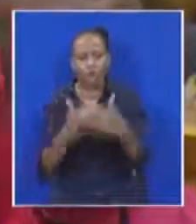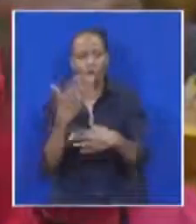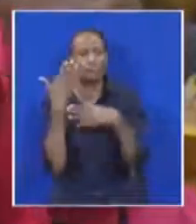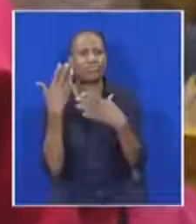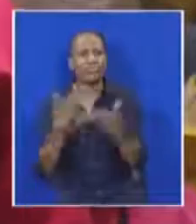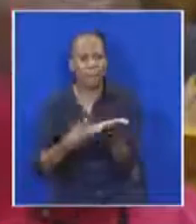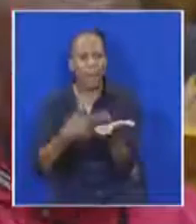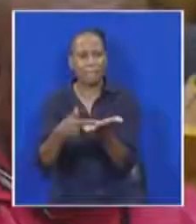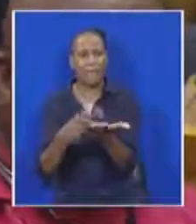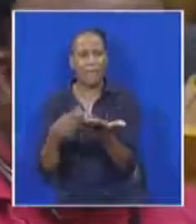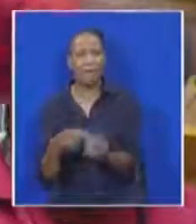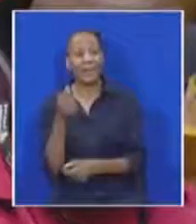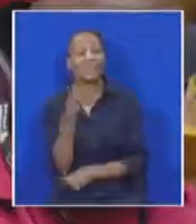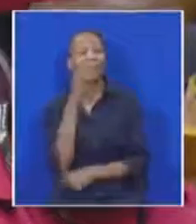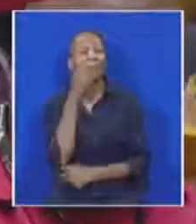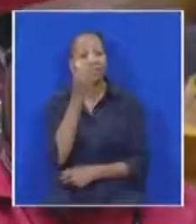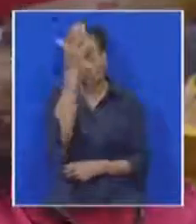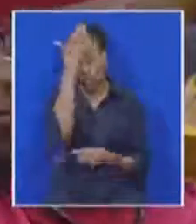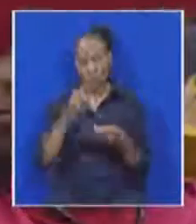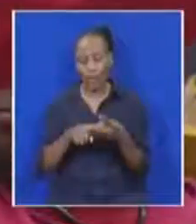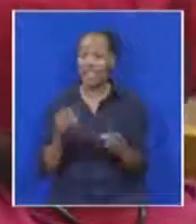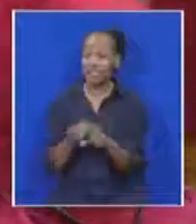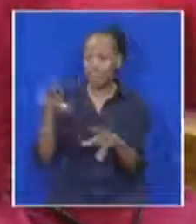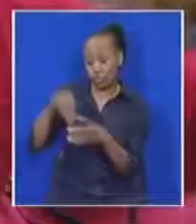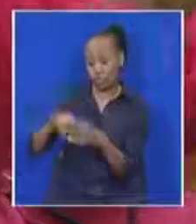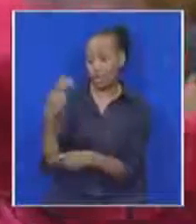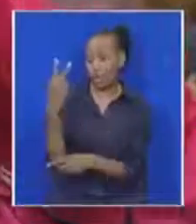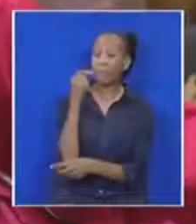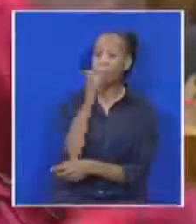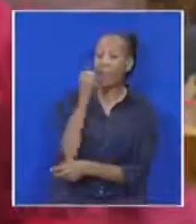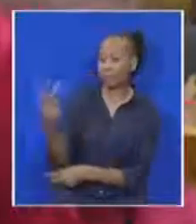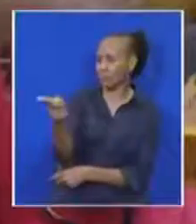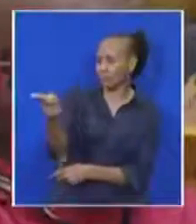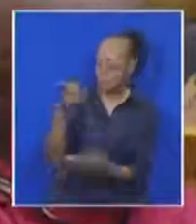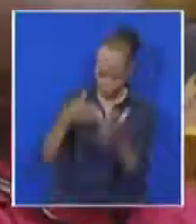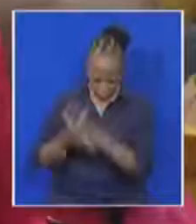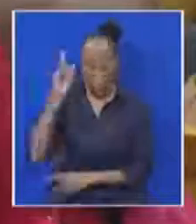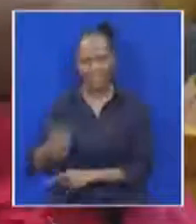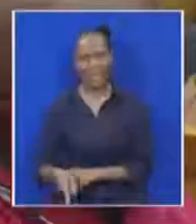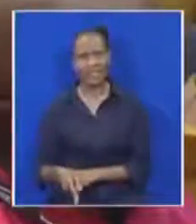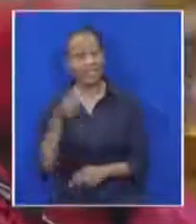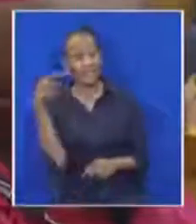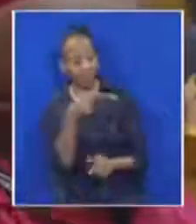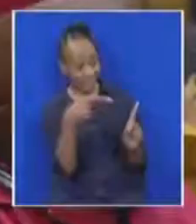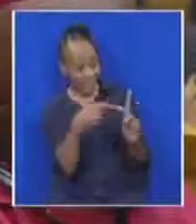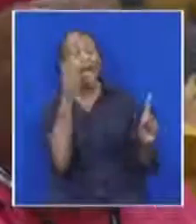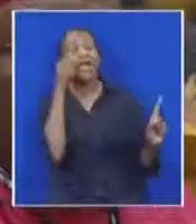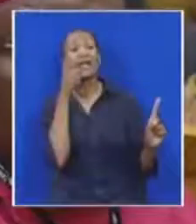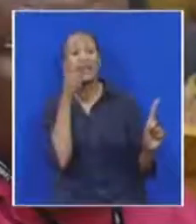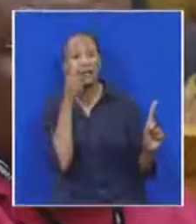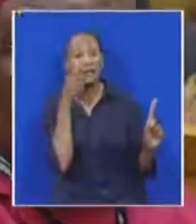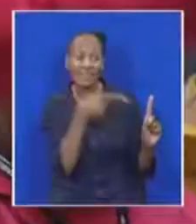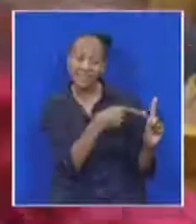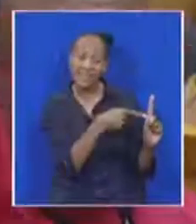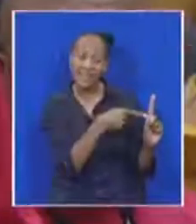when speech. People have invaded? Mr. Zuma, together with those two guys, they don't belong in here. Honorable He's Ndozi, a criminal please. And take they your